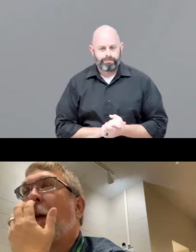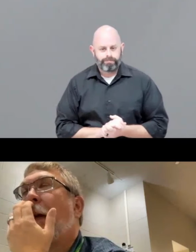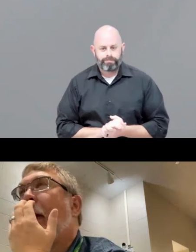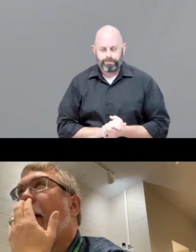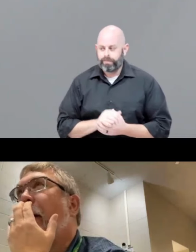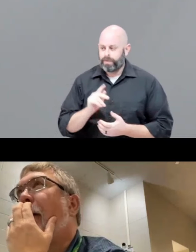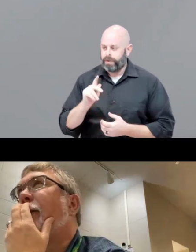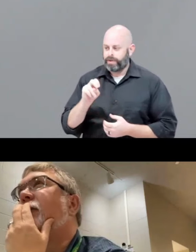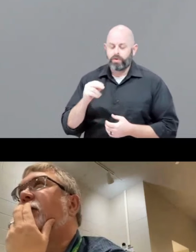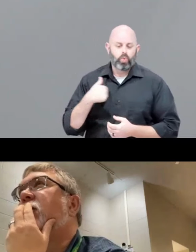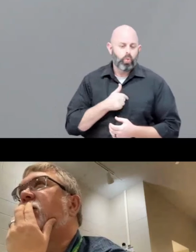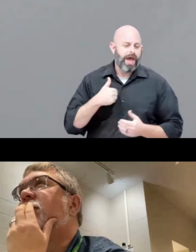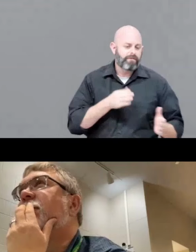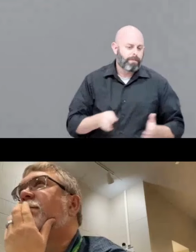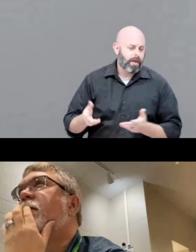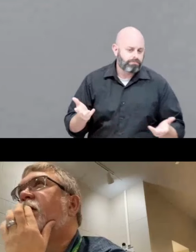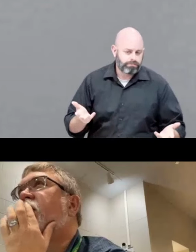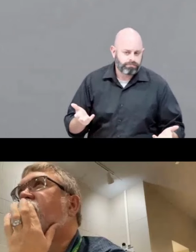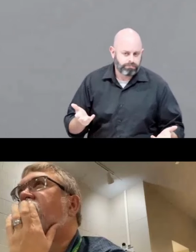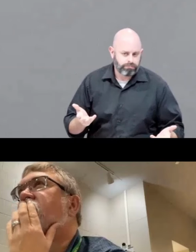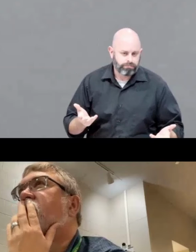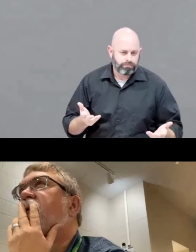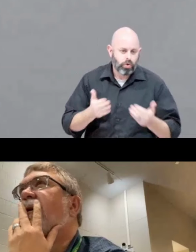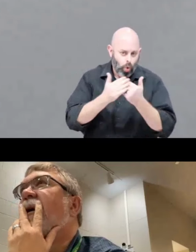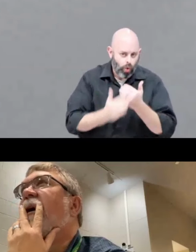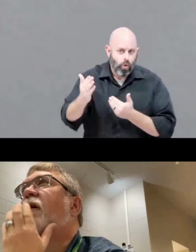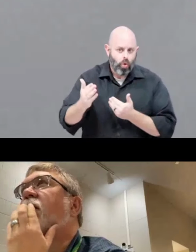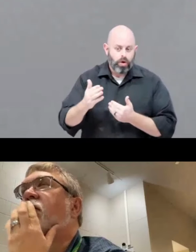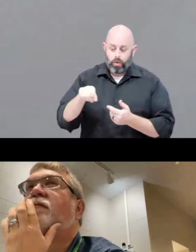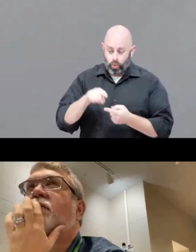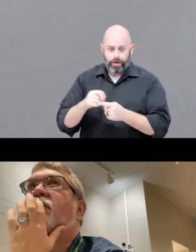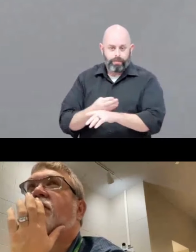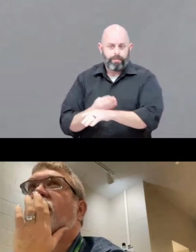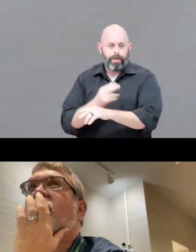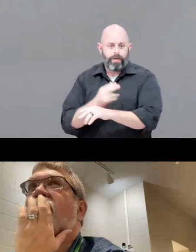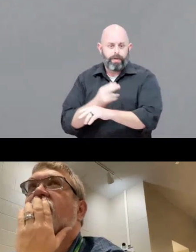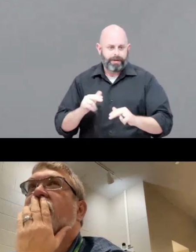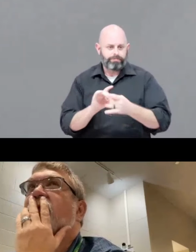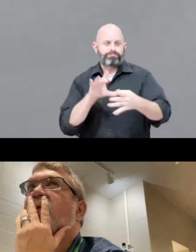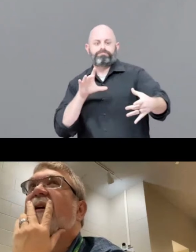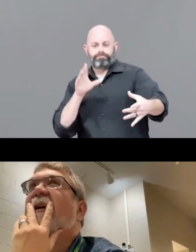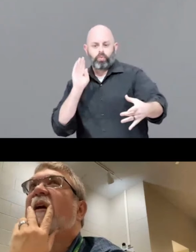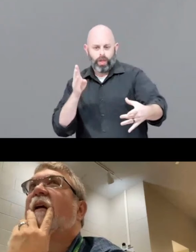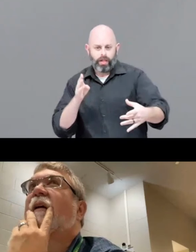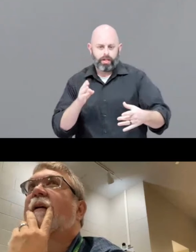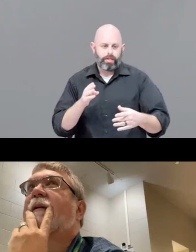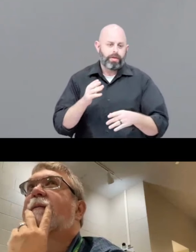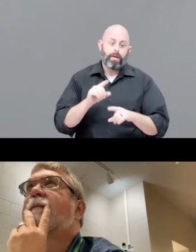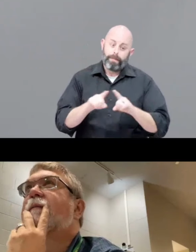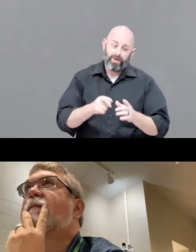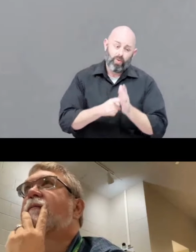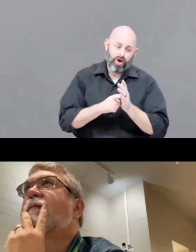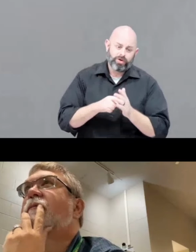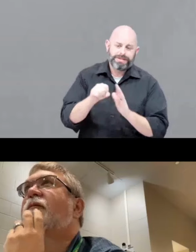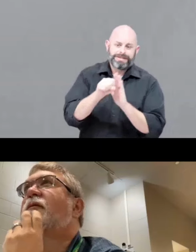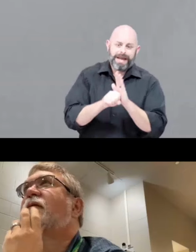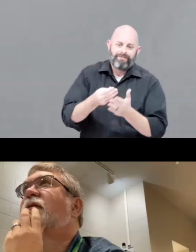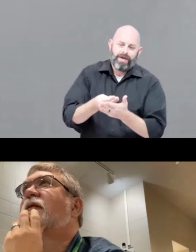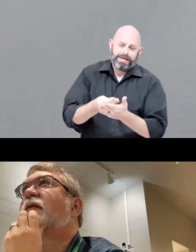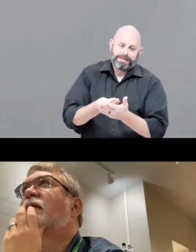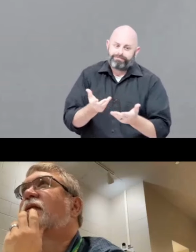At least we have a plan that we're working forward, but it also takes state funding. Yeah. They have to